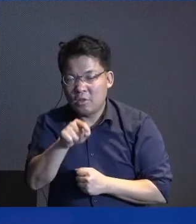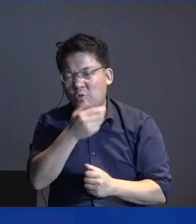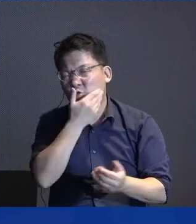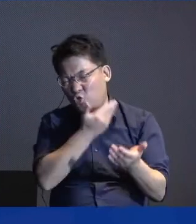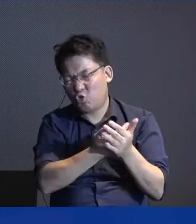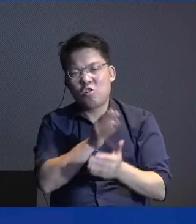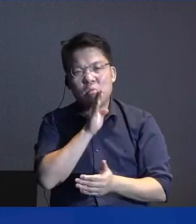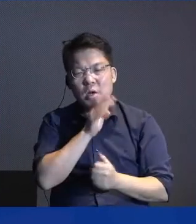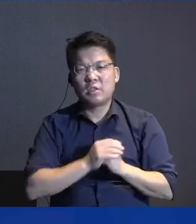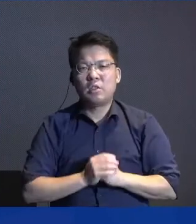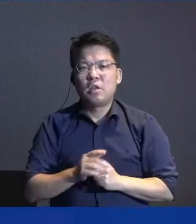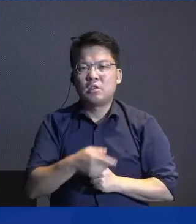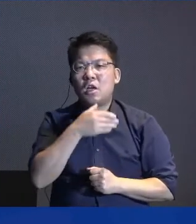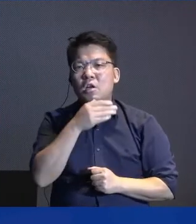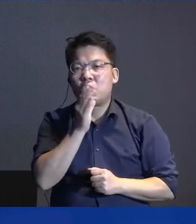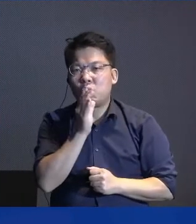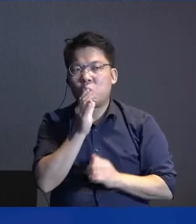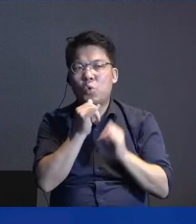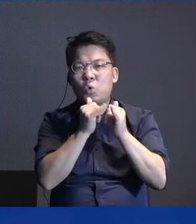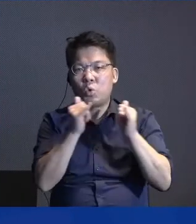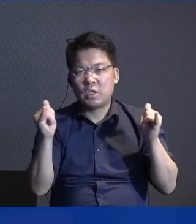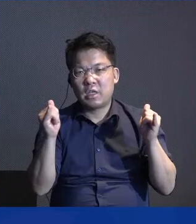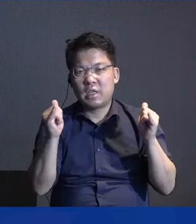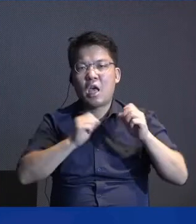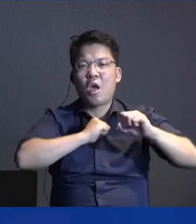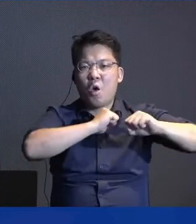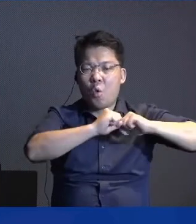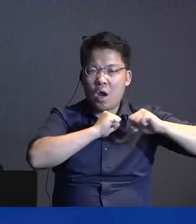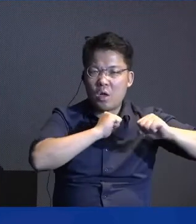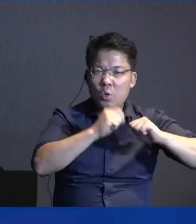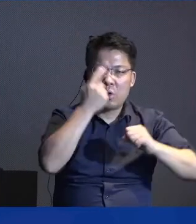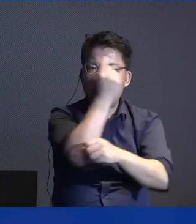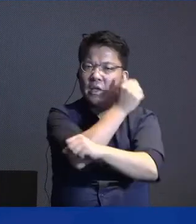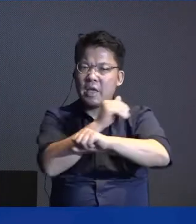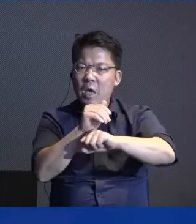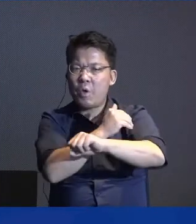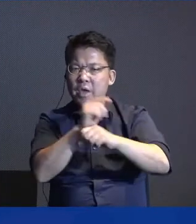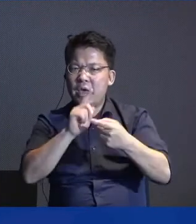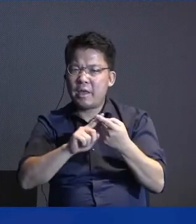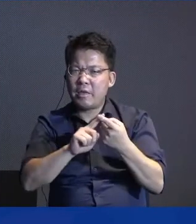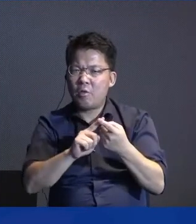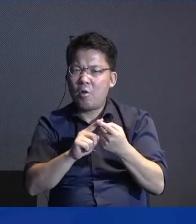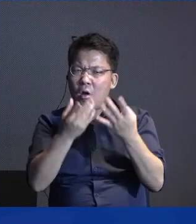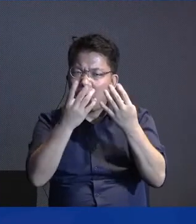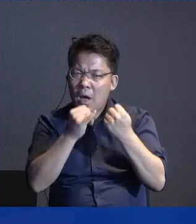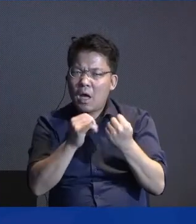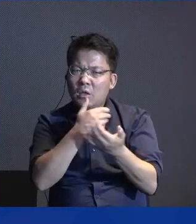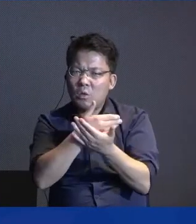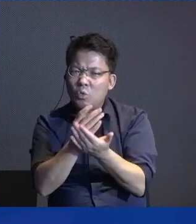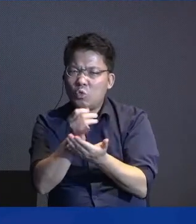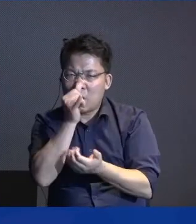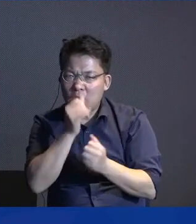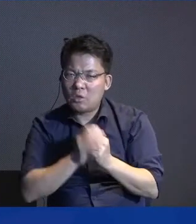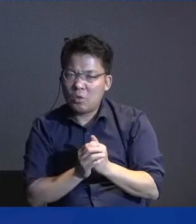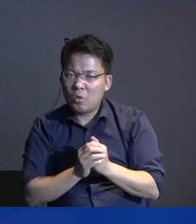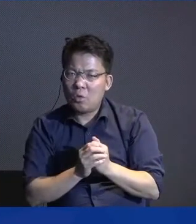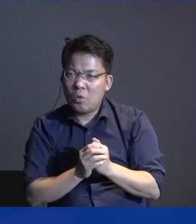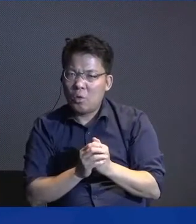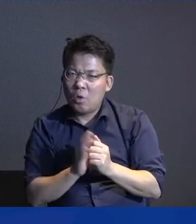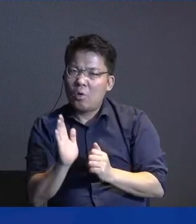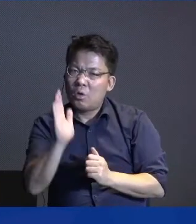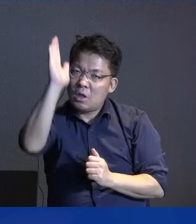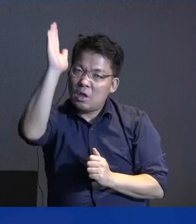bottom up or top down strategy, and from policymakers and